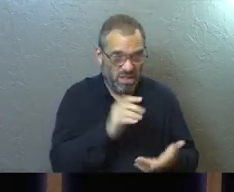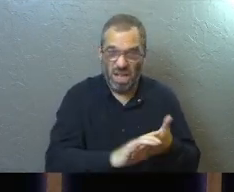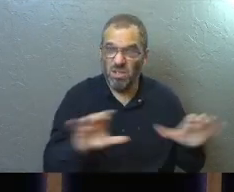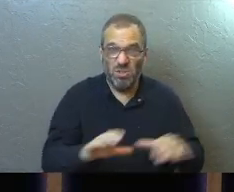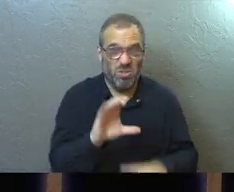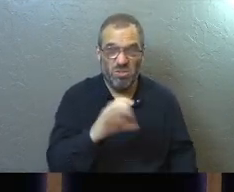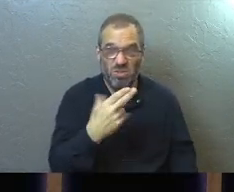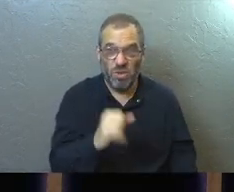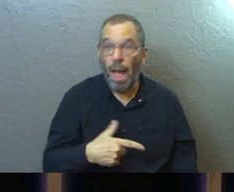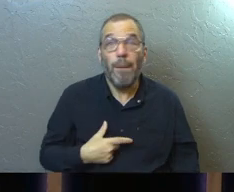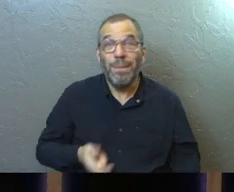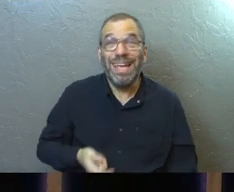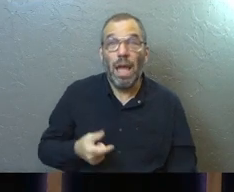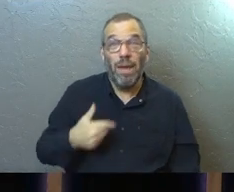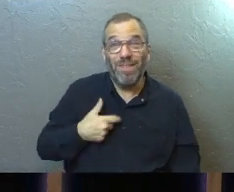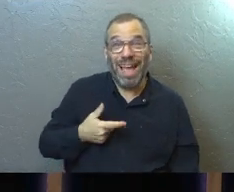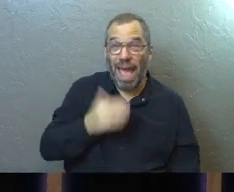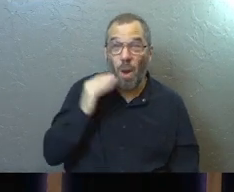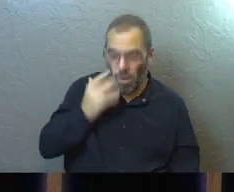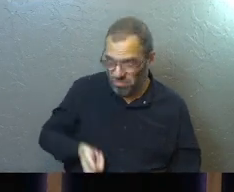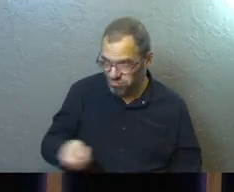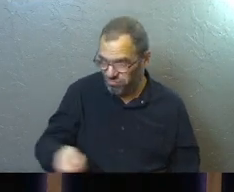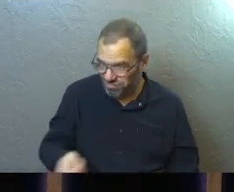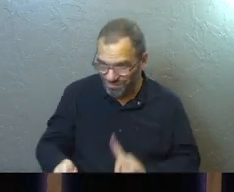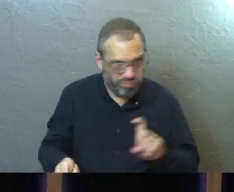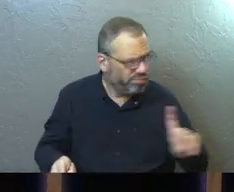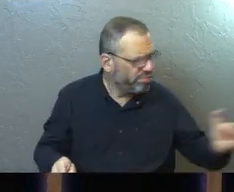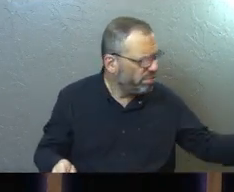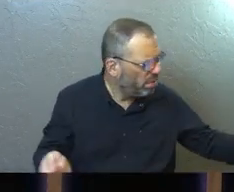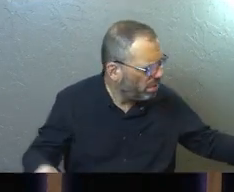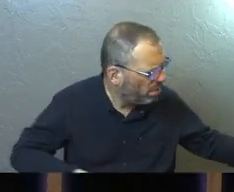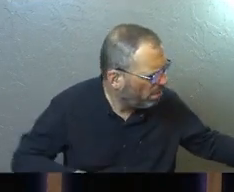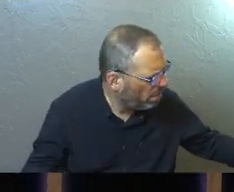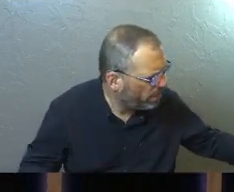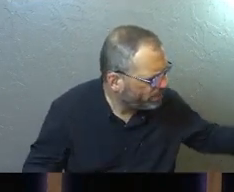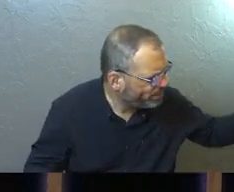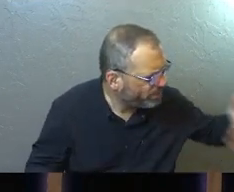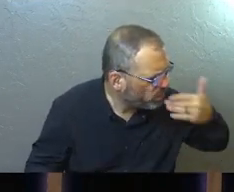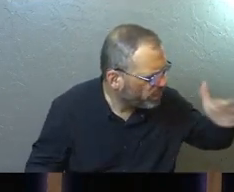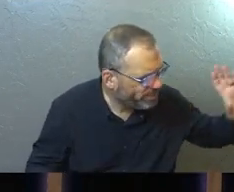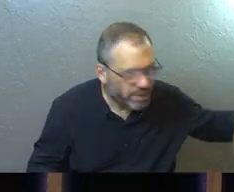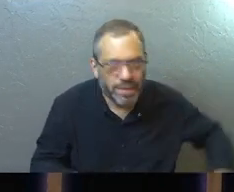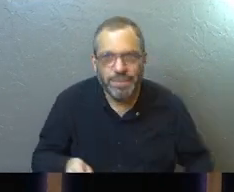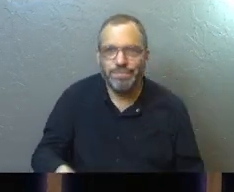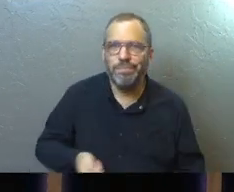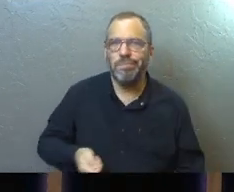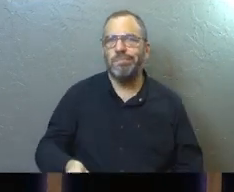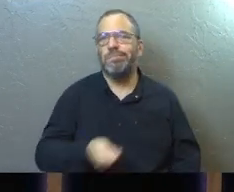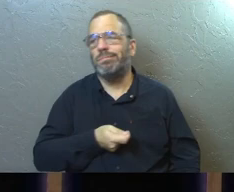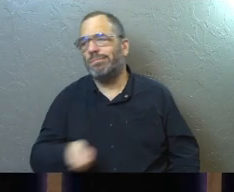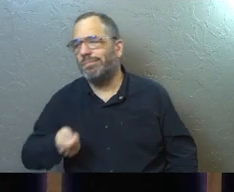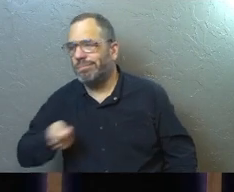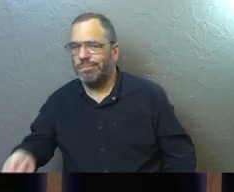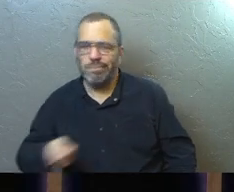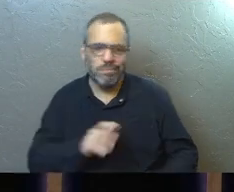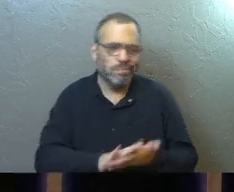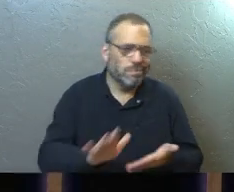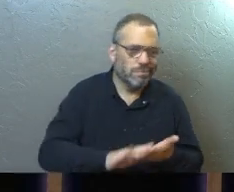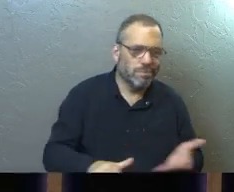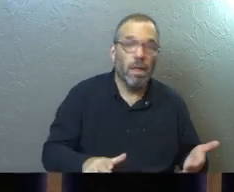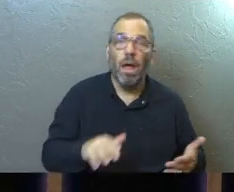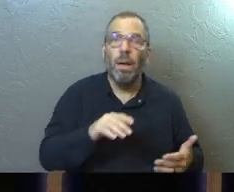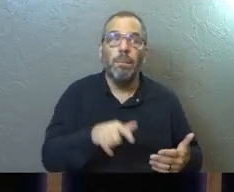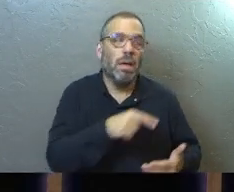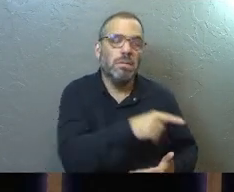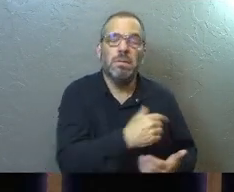do chores. I just turn the vacuum cleaner on and she gets scared and runs to another room. So that's not looking good for the future. We